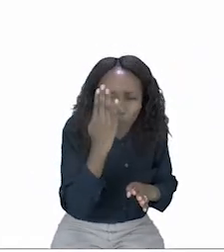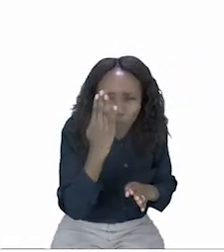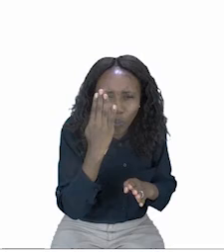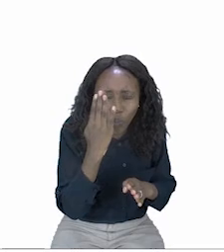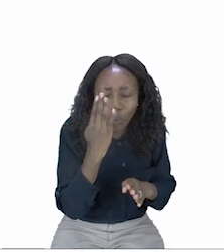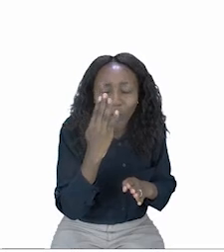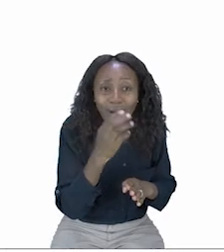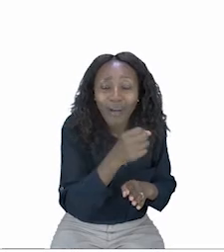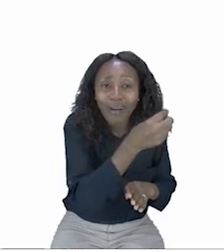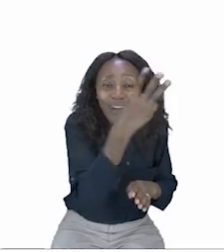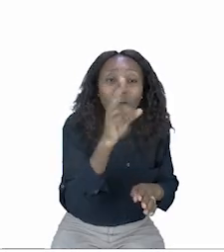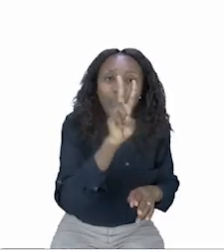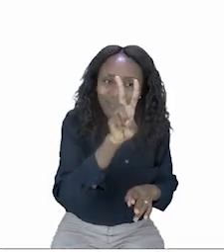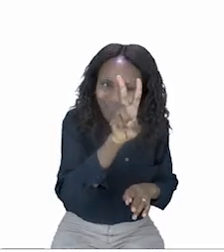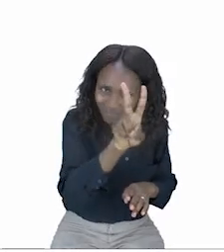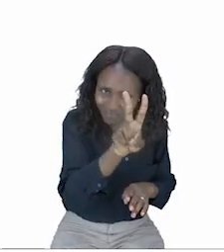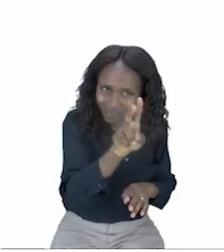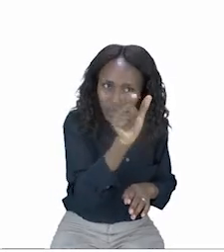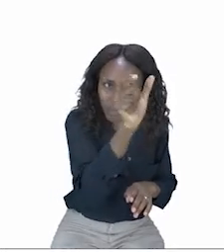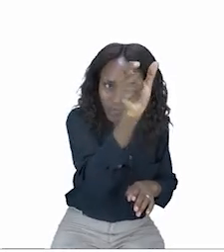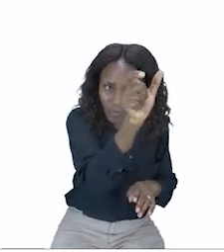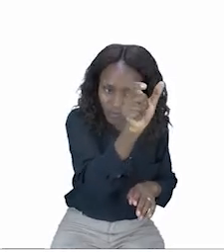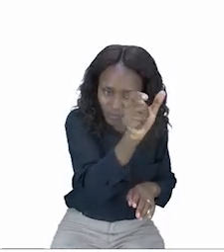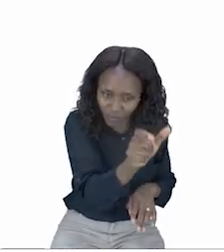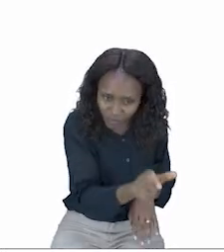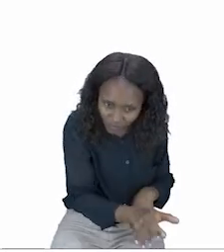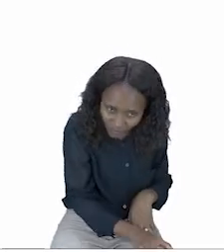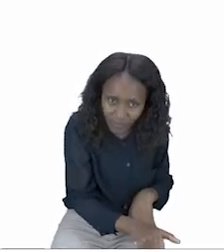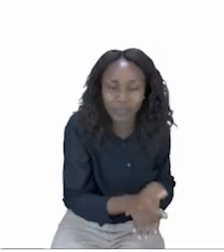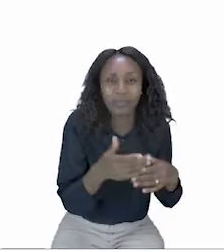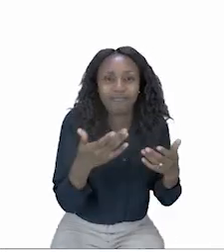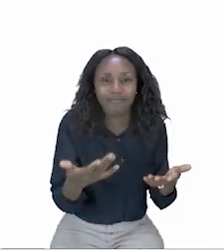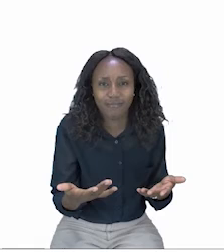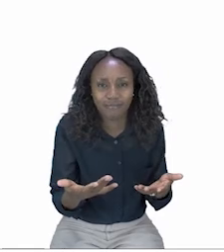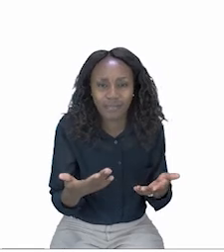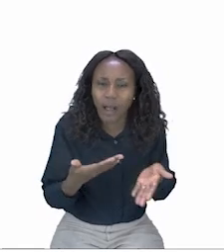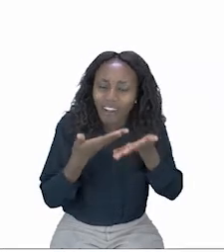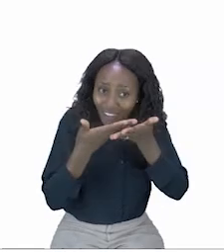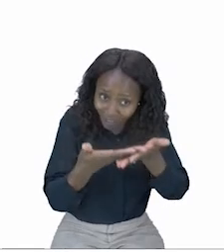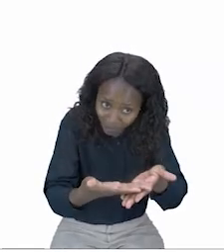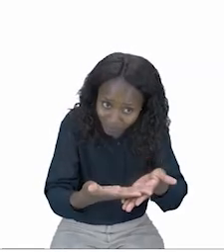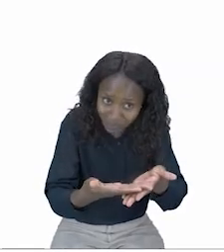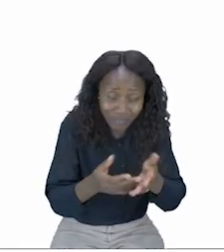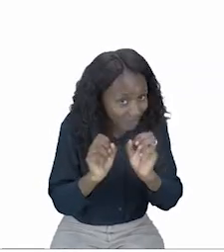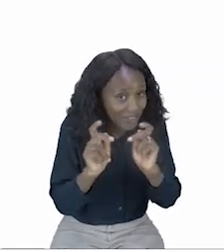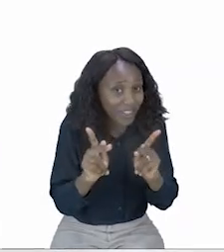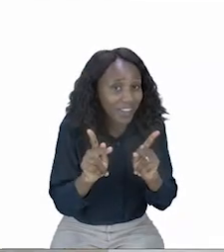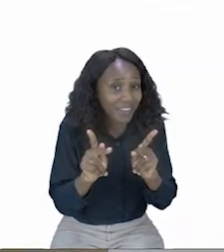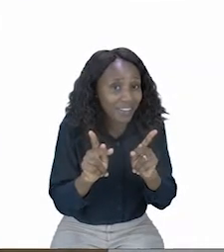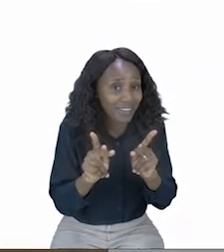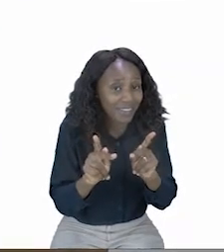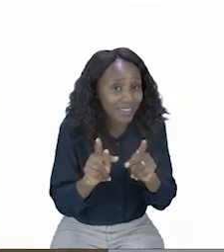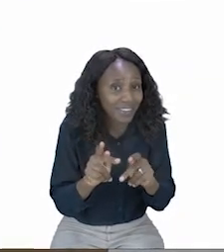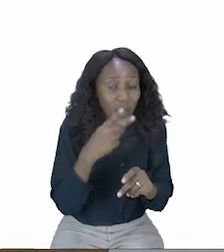to count in 2s. Now, I'm going to help you and you're going to do it with me as well. Let's take a